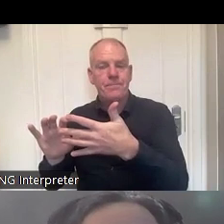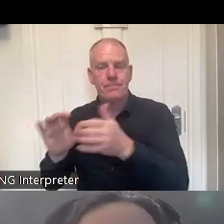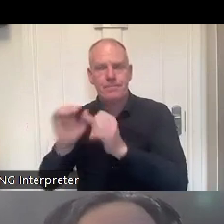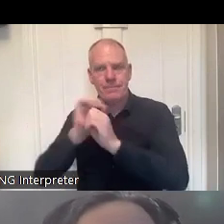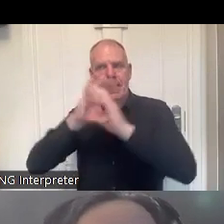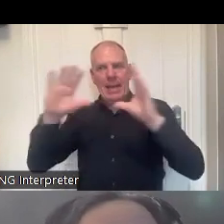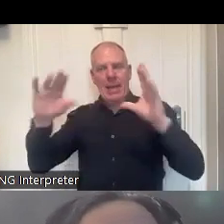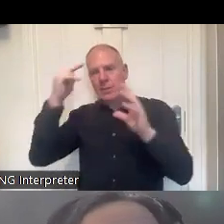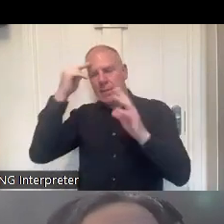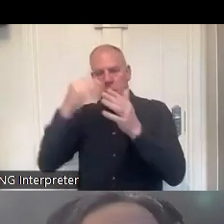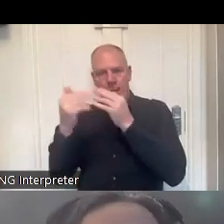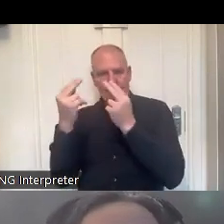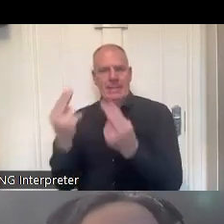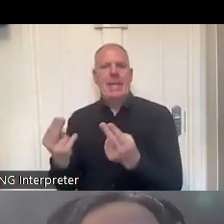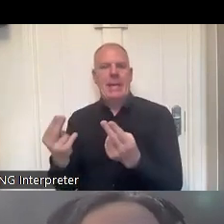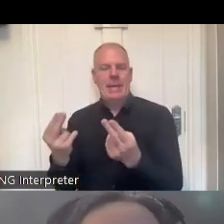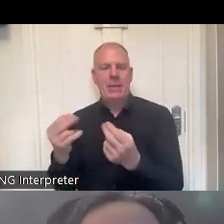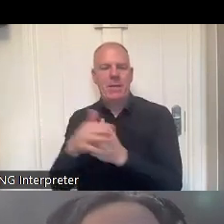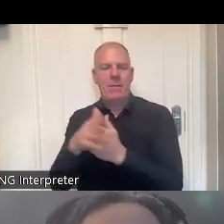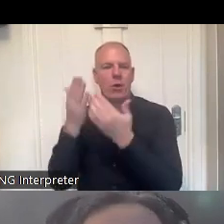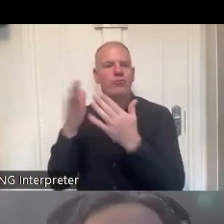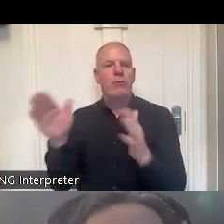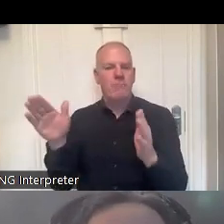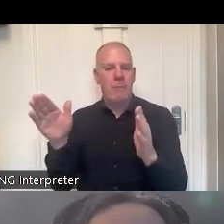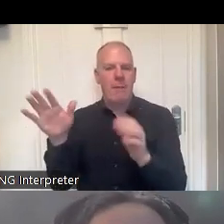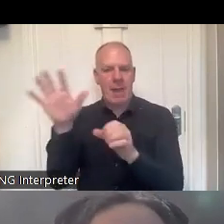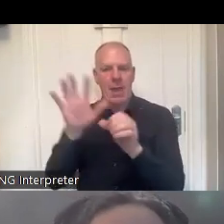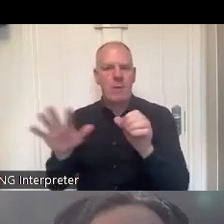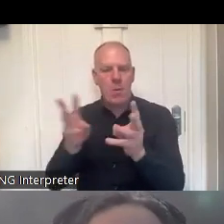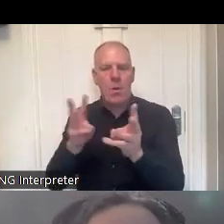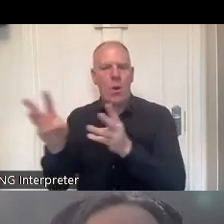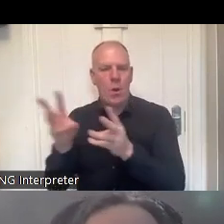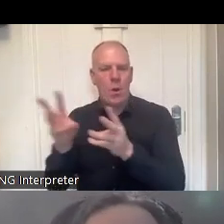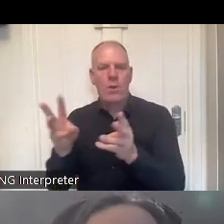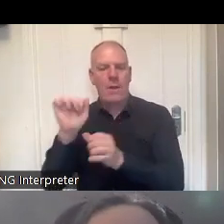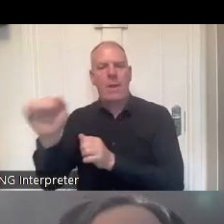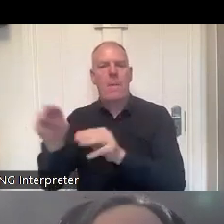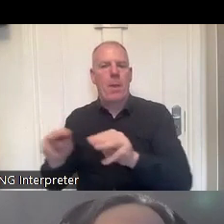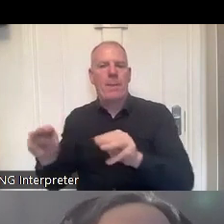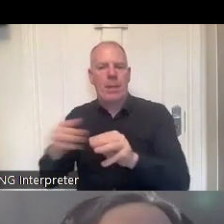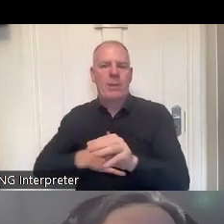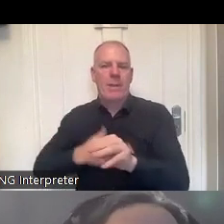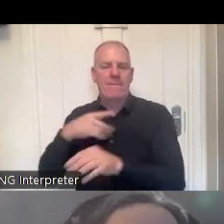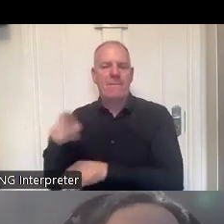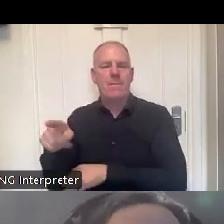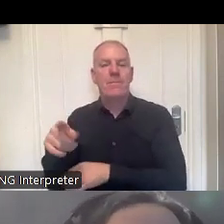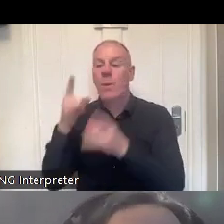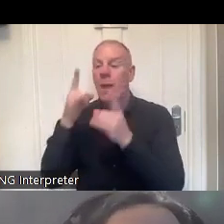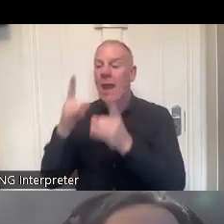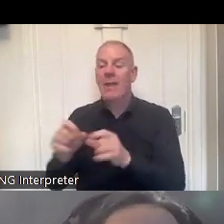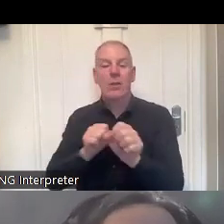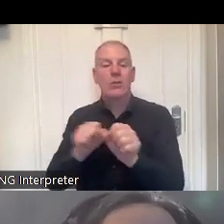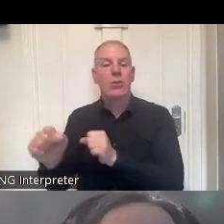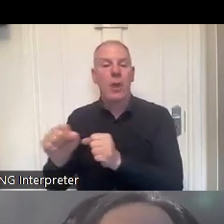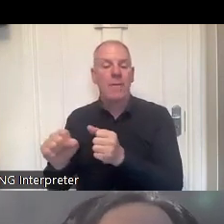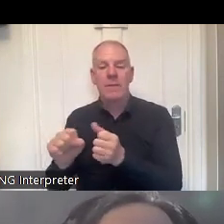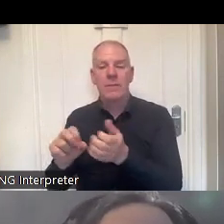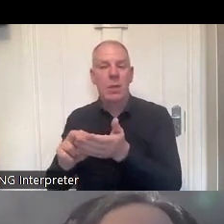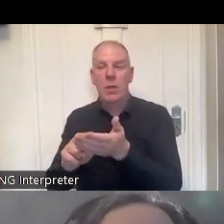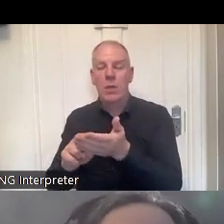regarding each of those general areas in their population. So health service utilisation